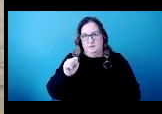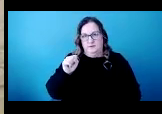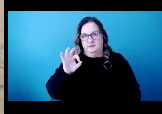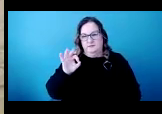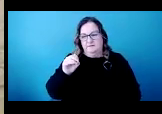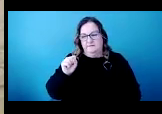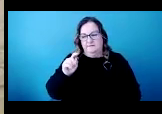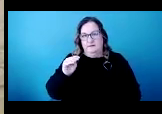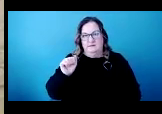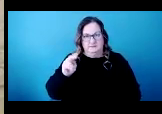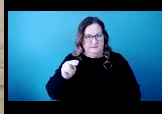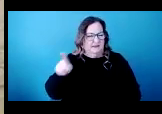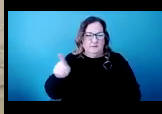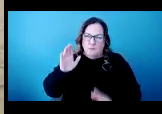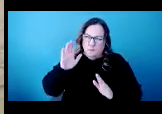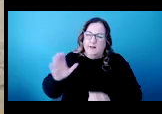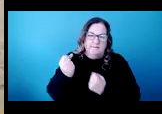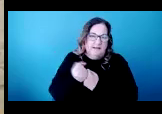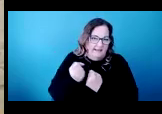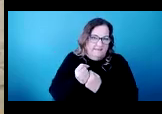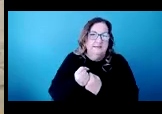advocate. So I wanted to teach you guys these.